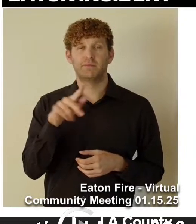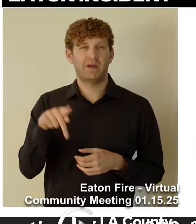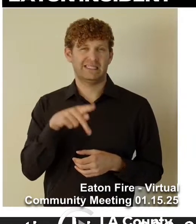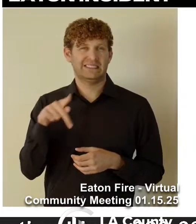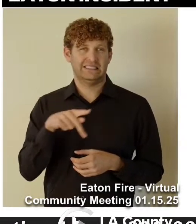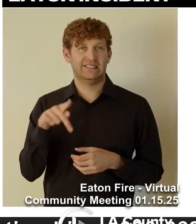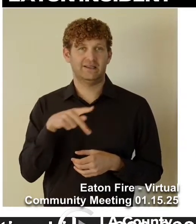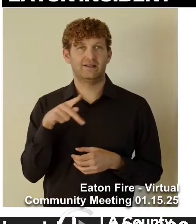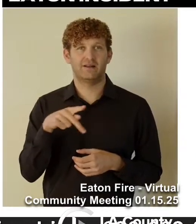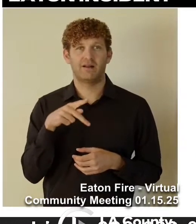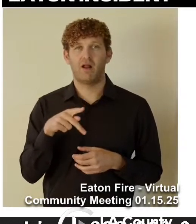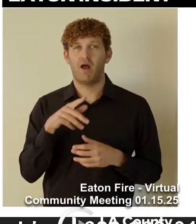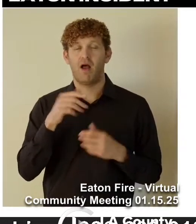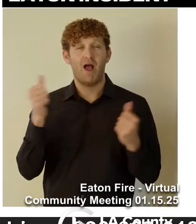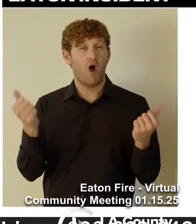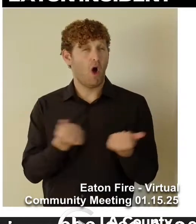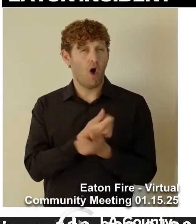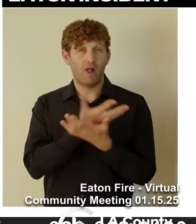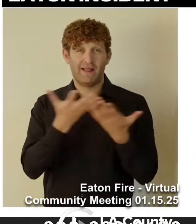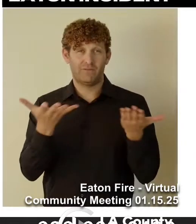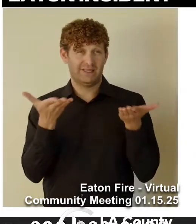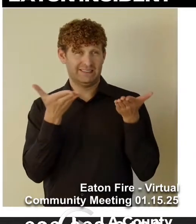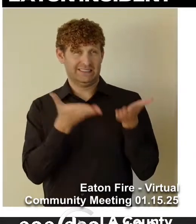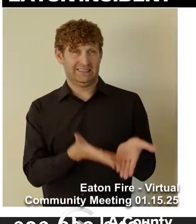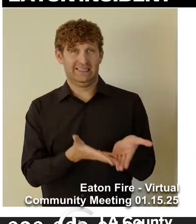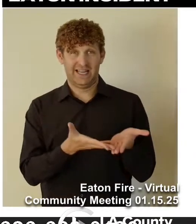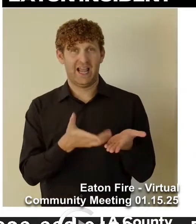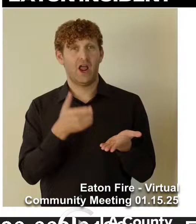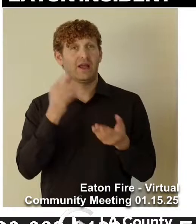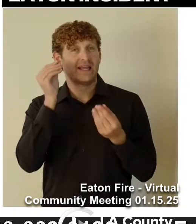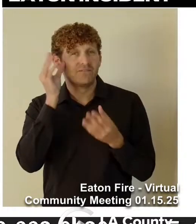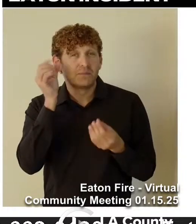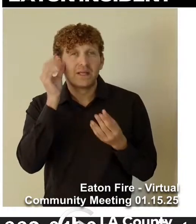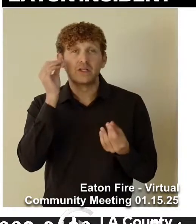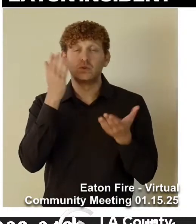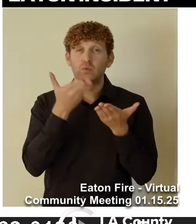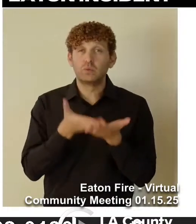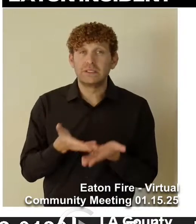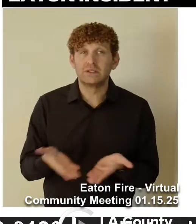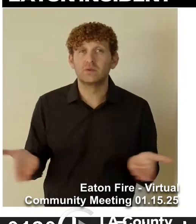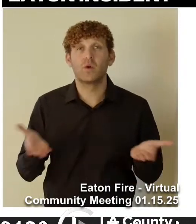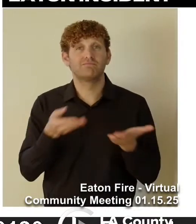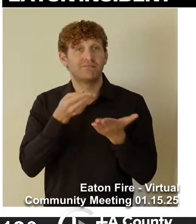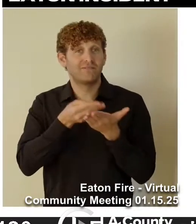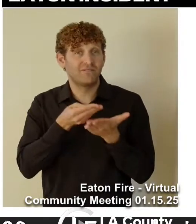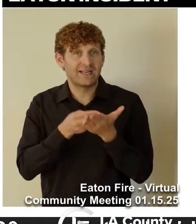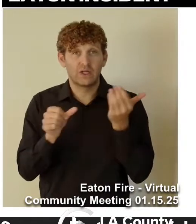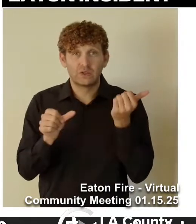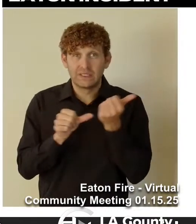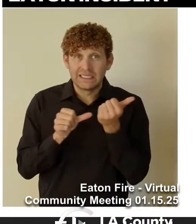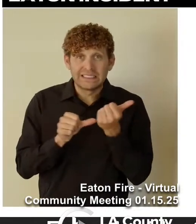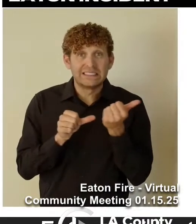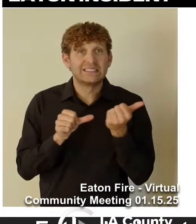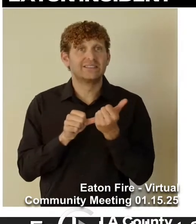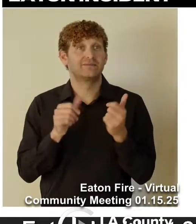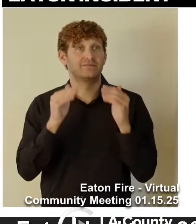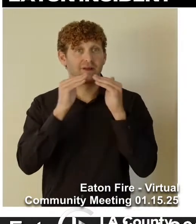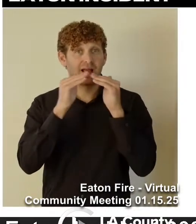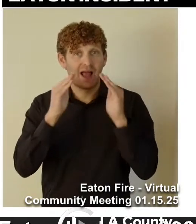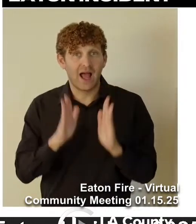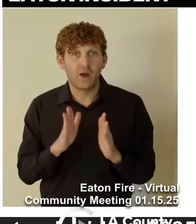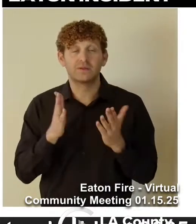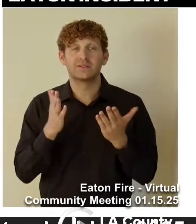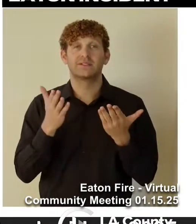find help navigating the recovery process with resources for financial assistance, housing, funds